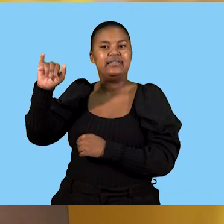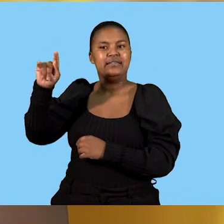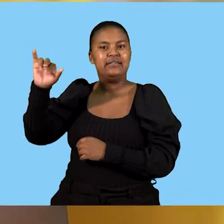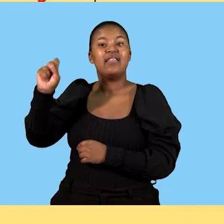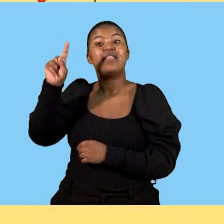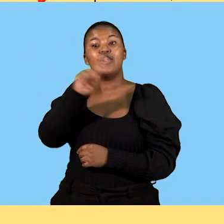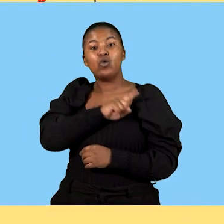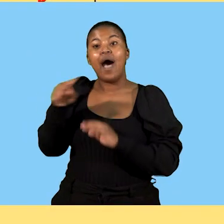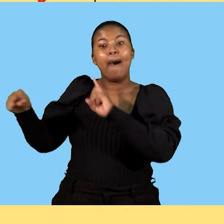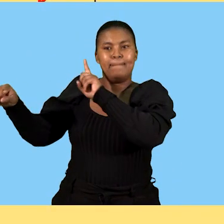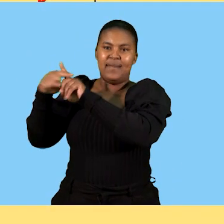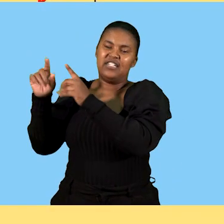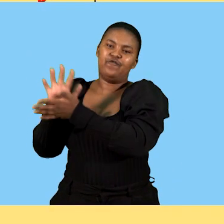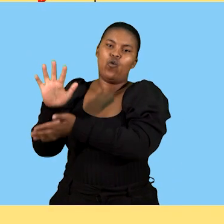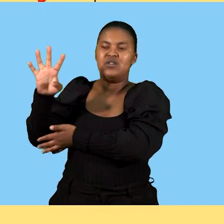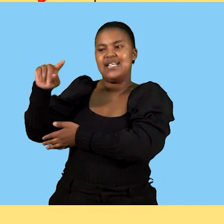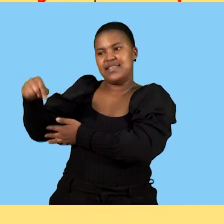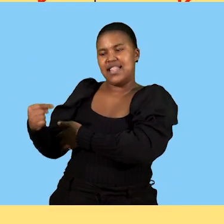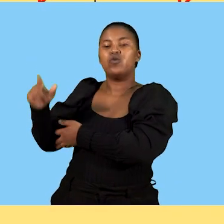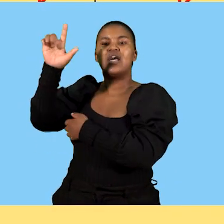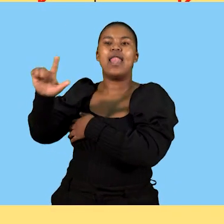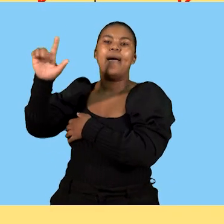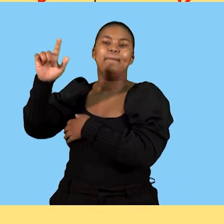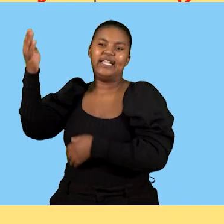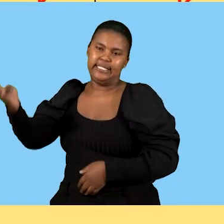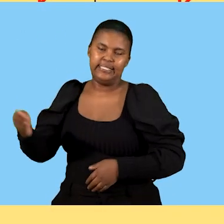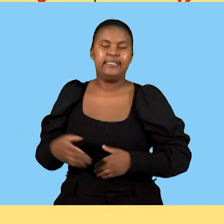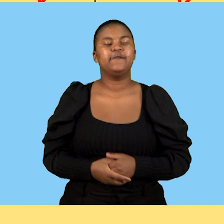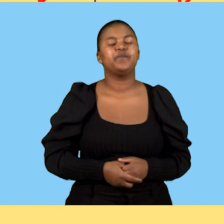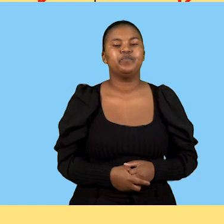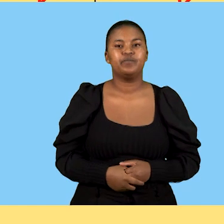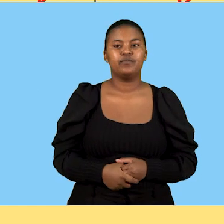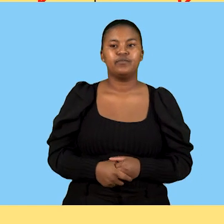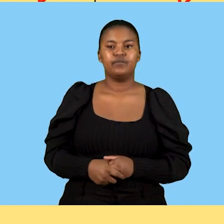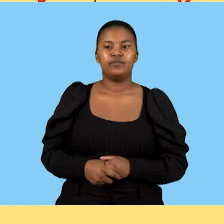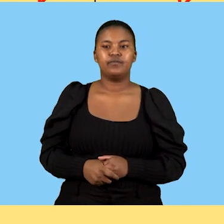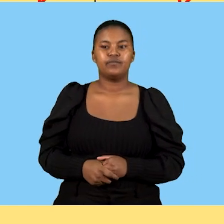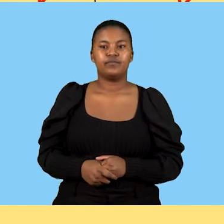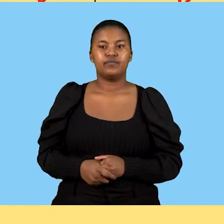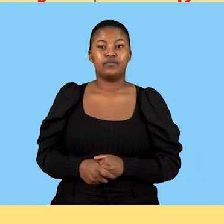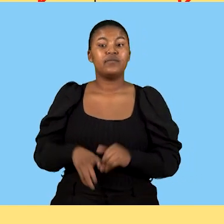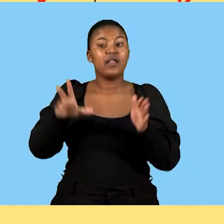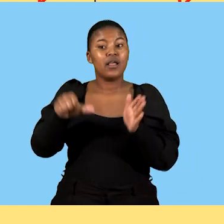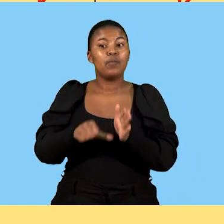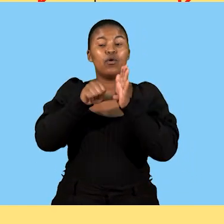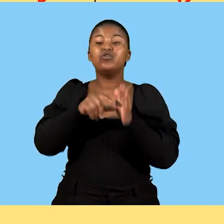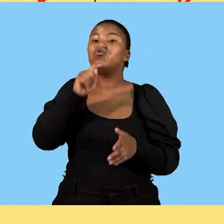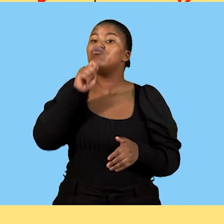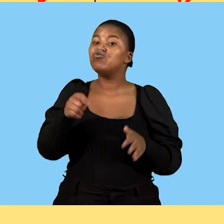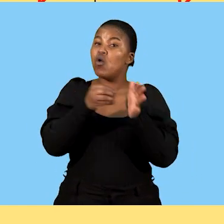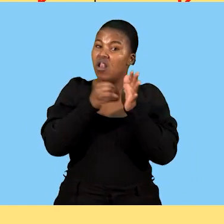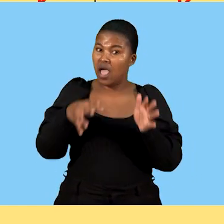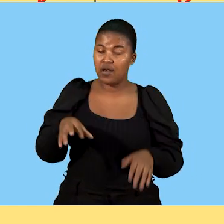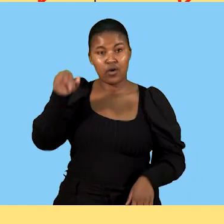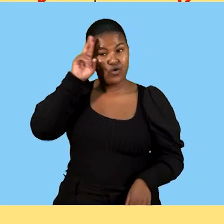our liabilities and our liabilities have increased, plus 14,000. It is important, dear learners, that you